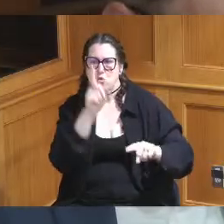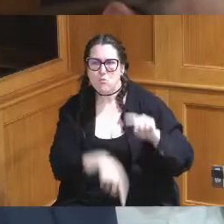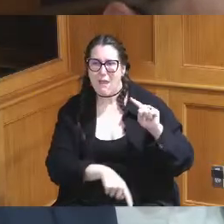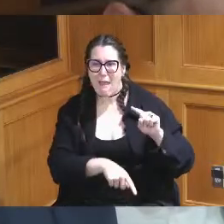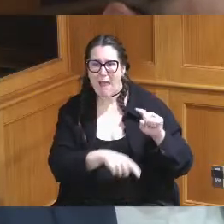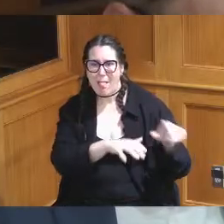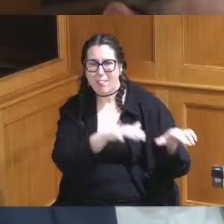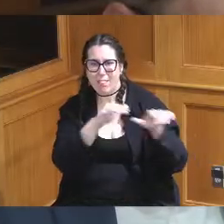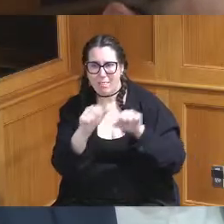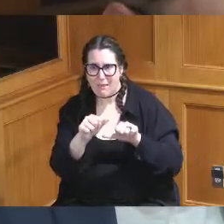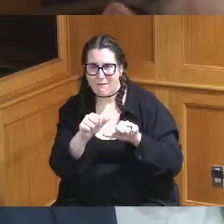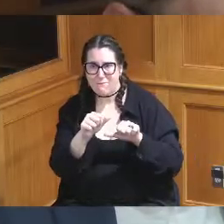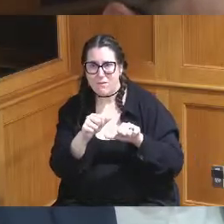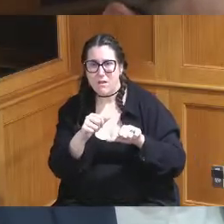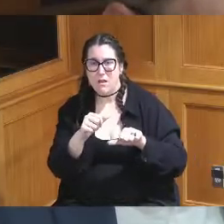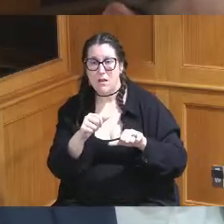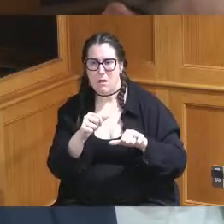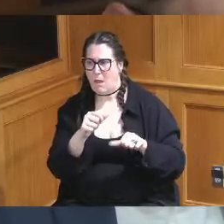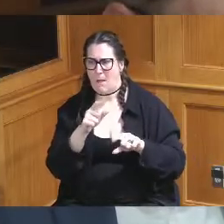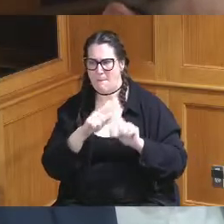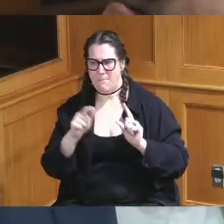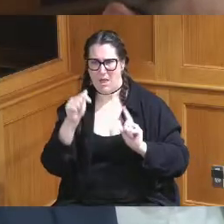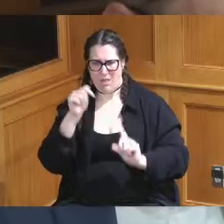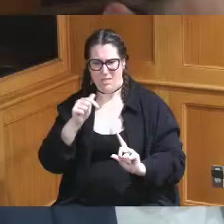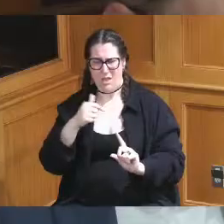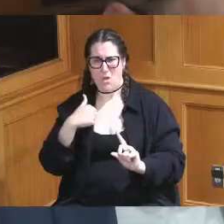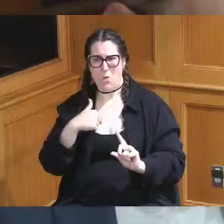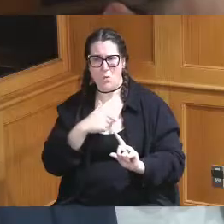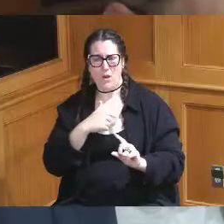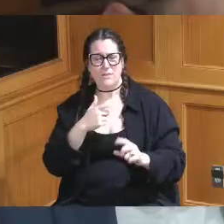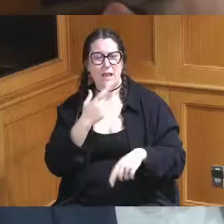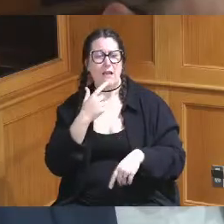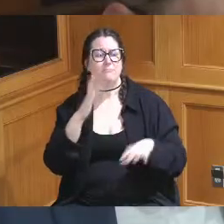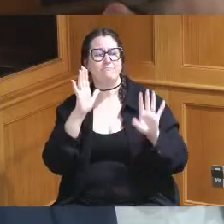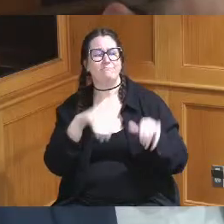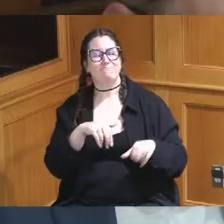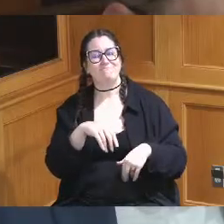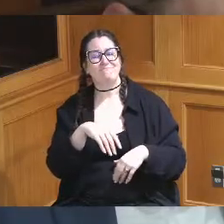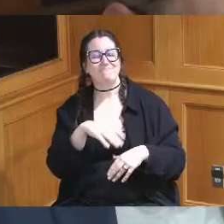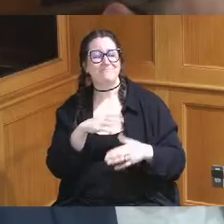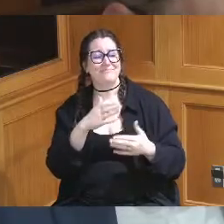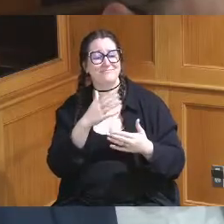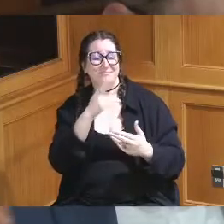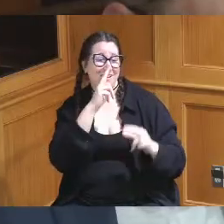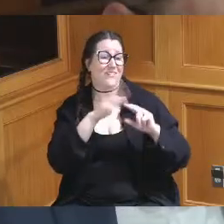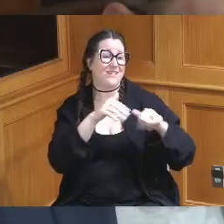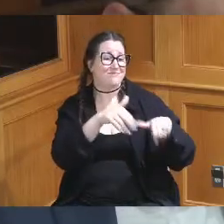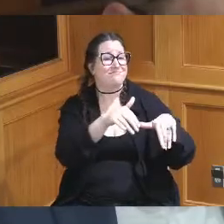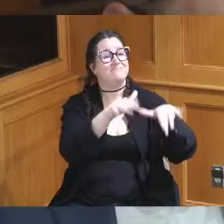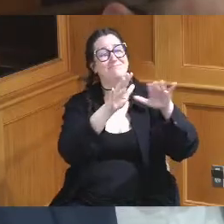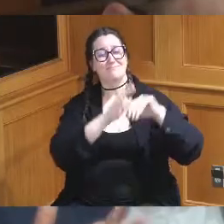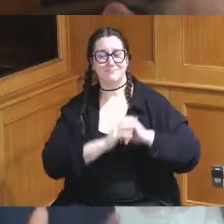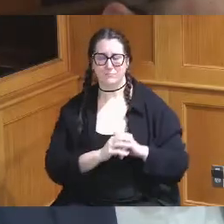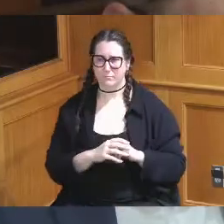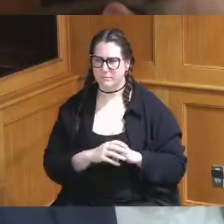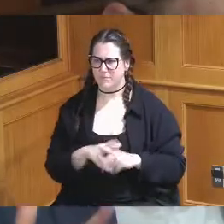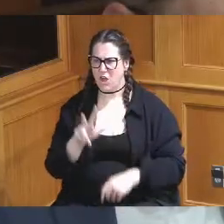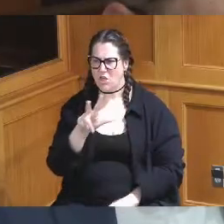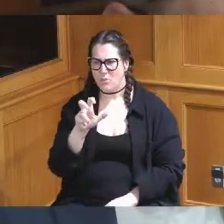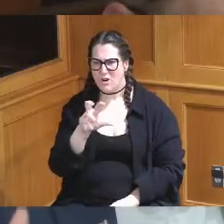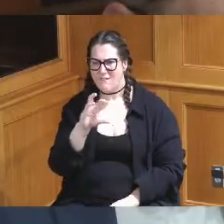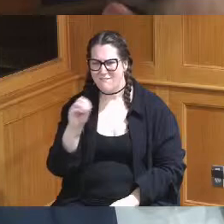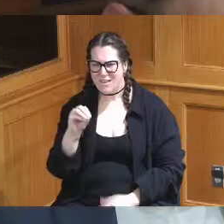deal, we would be waiving and letting them leave. They can get out of here at 11 years. After we done put another